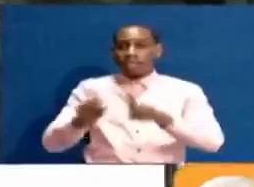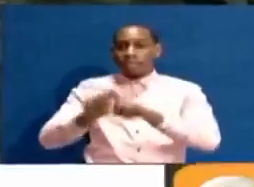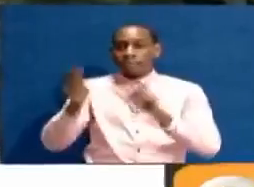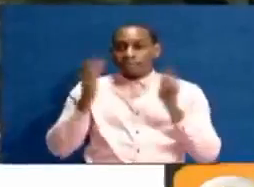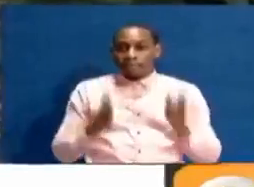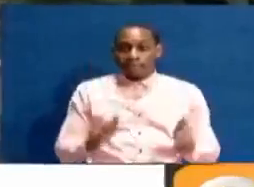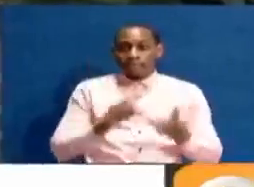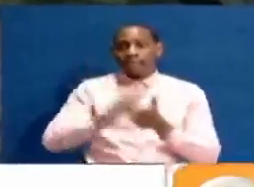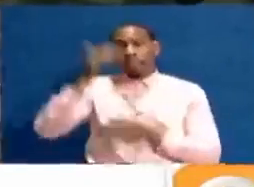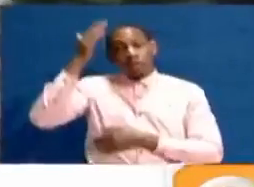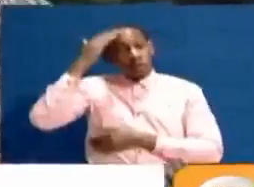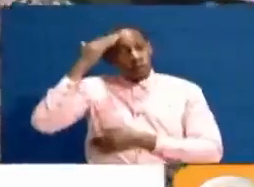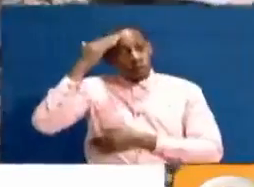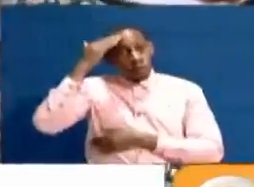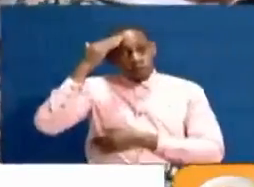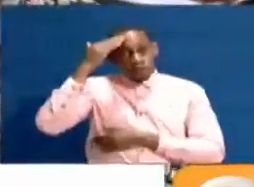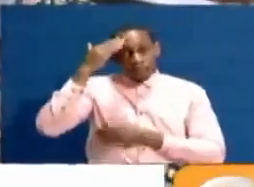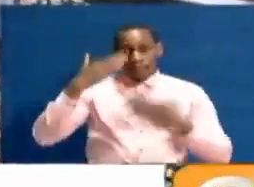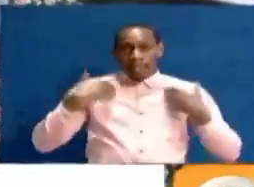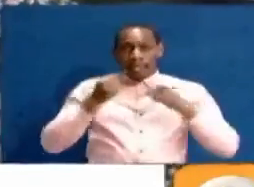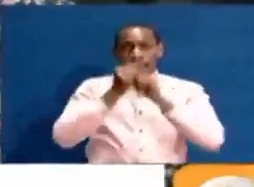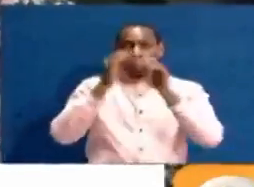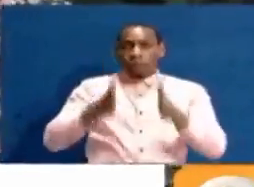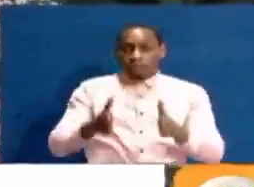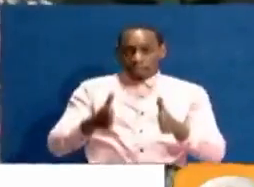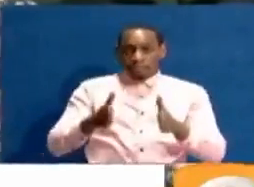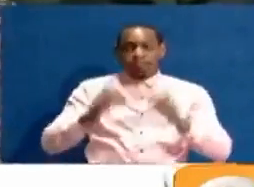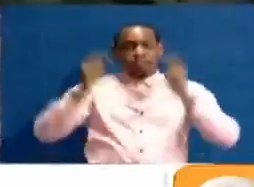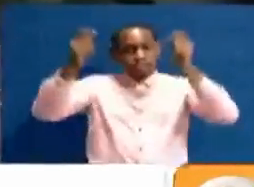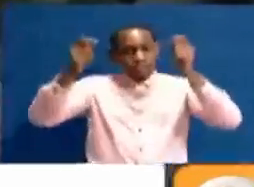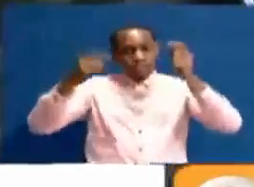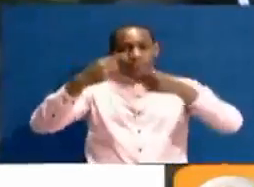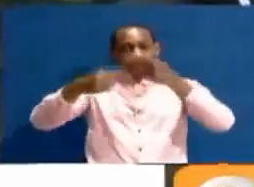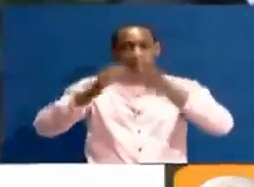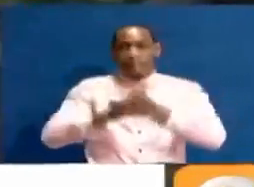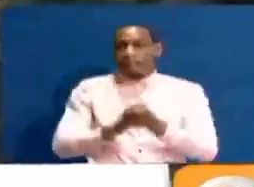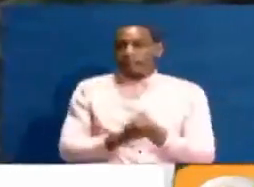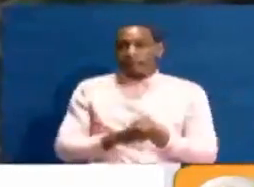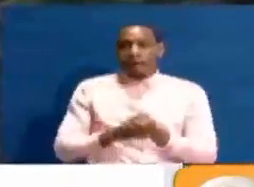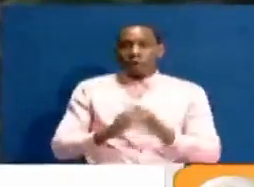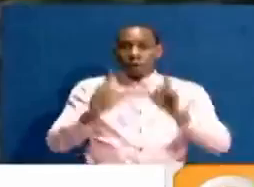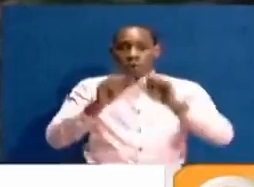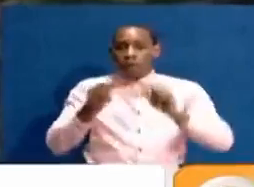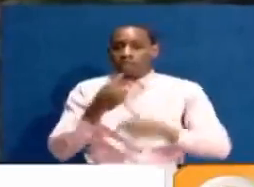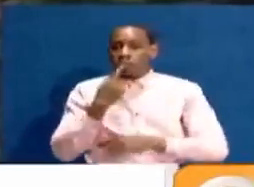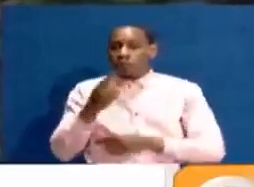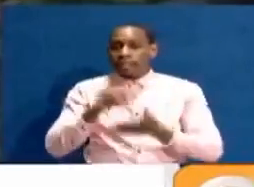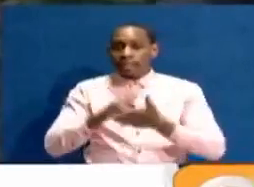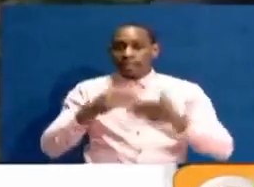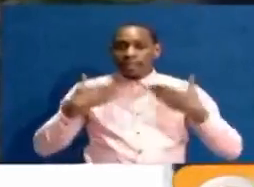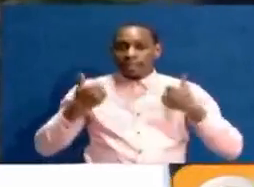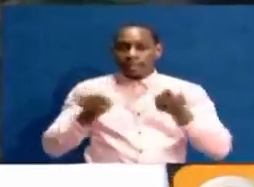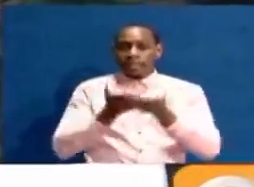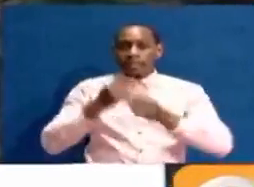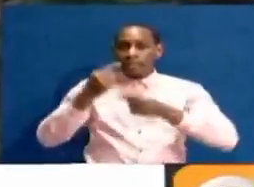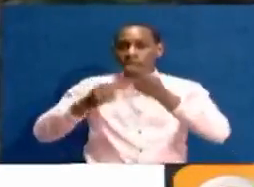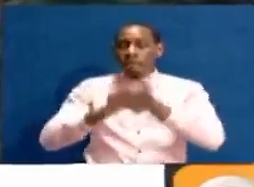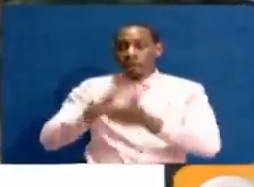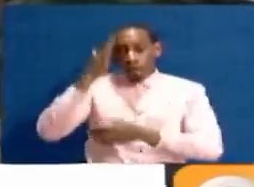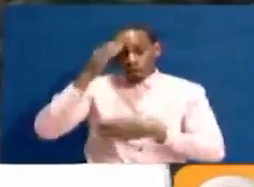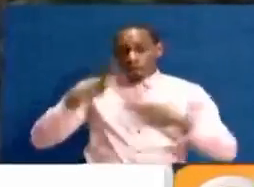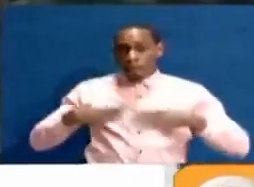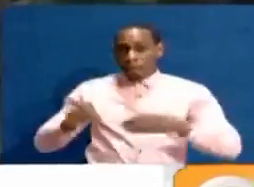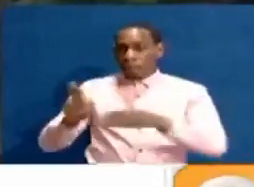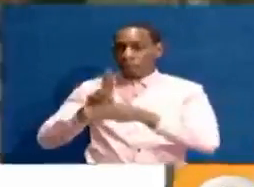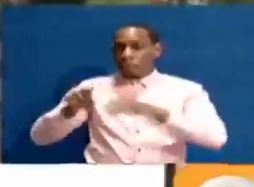Wakenya kwamba mjue kwamba wahudumu wa afya wako kwenye mgomo. Mahali mnaambiwa kwamba kuna afya zinaendelea, mjue kwamba